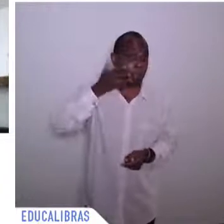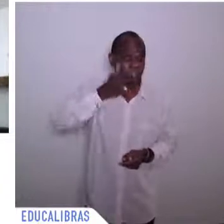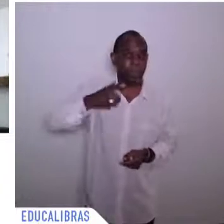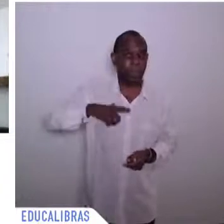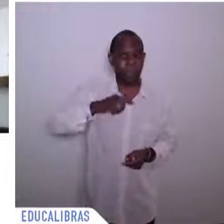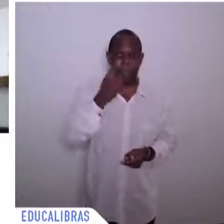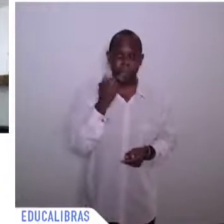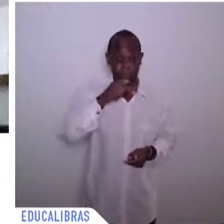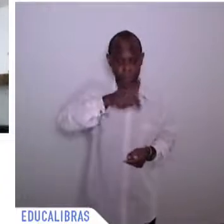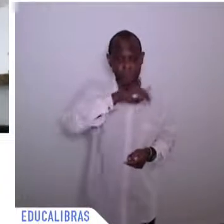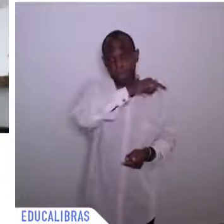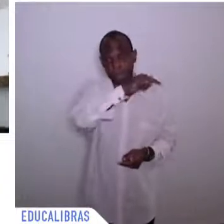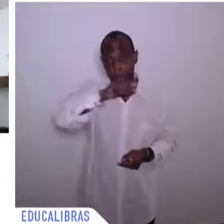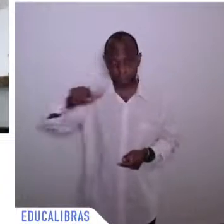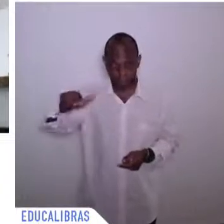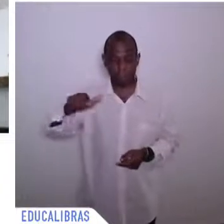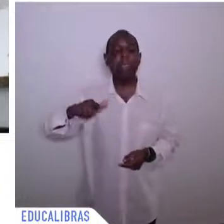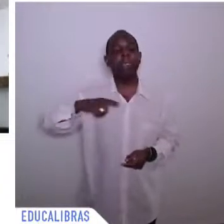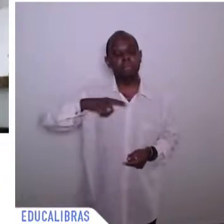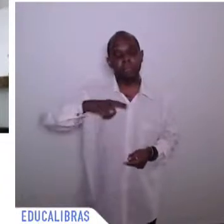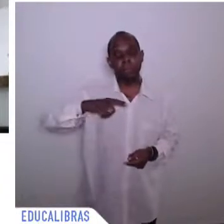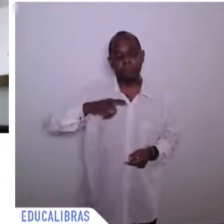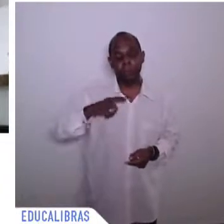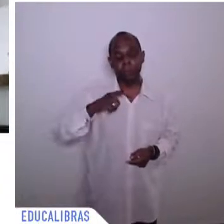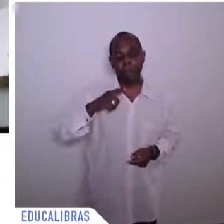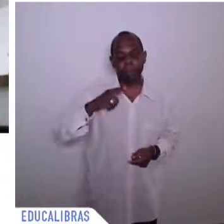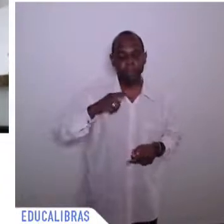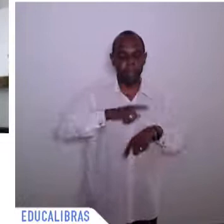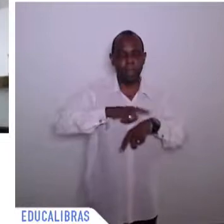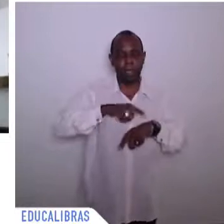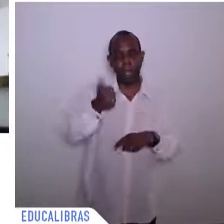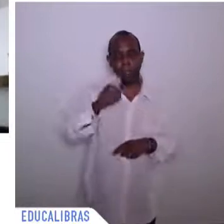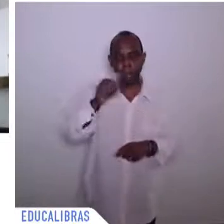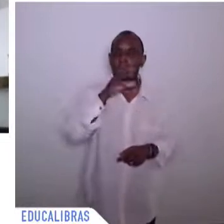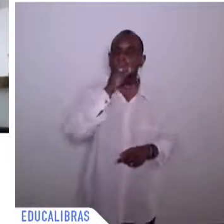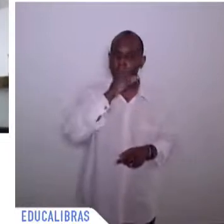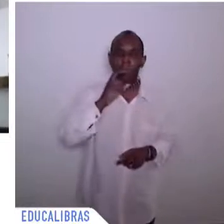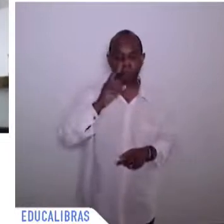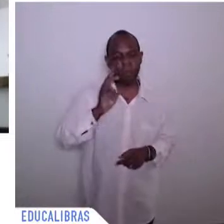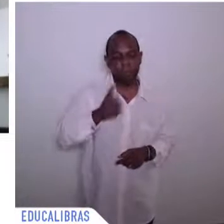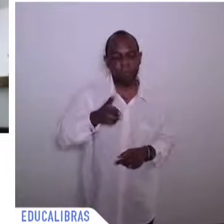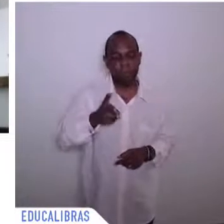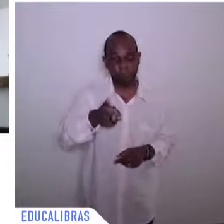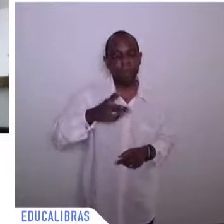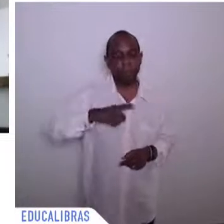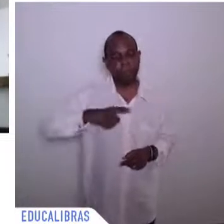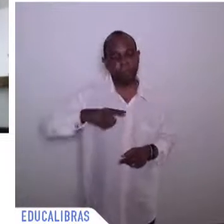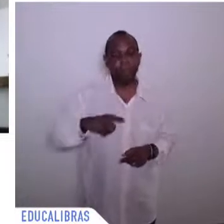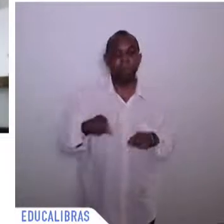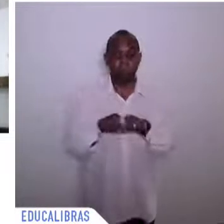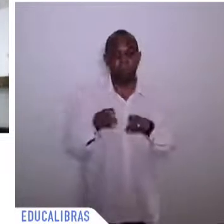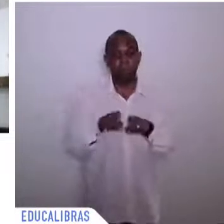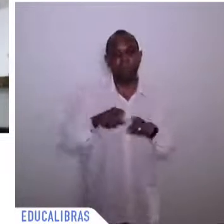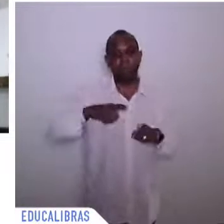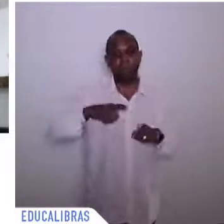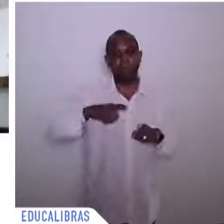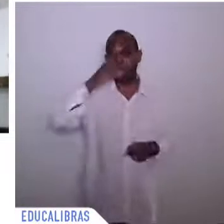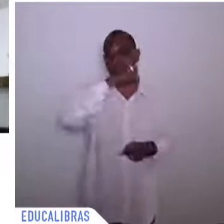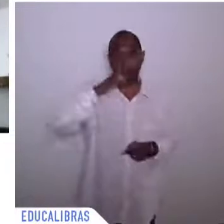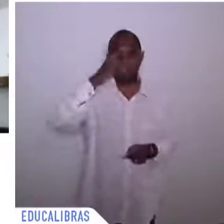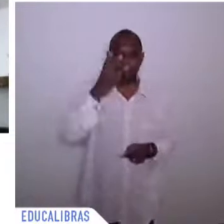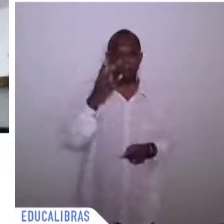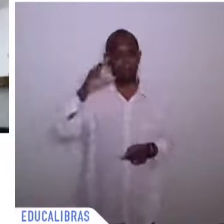Goals, 13 panels and more than 50 speakers distributed over 7 weeks, always on Saturdays at 11 a.m.